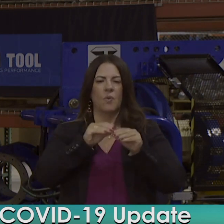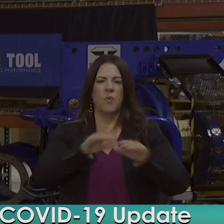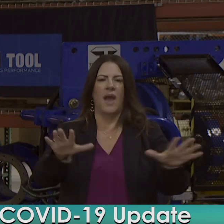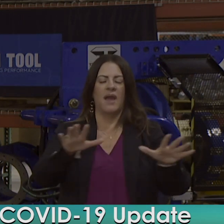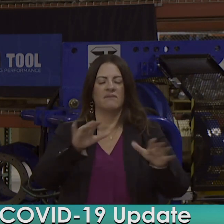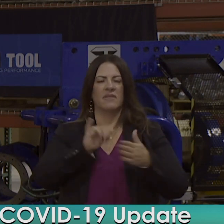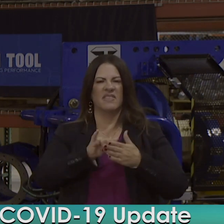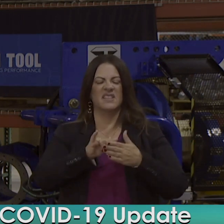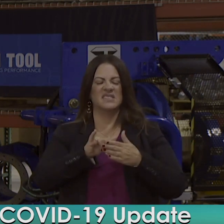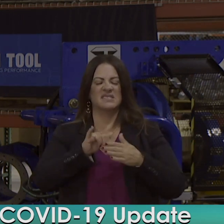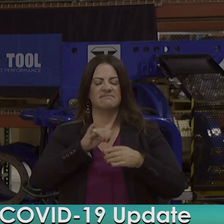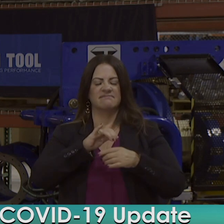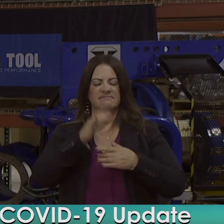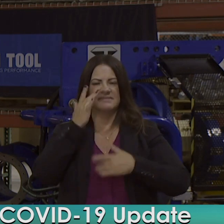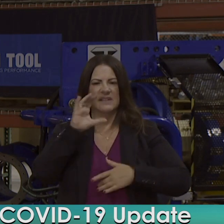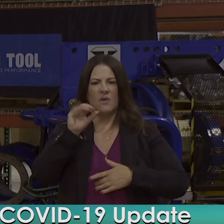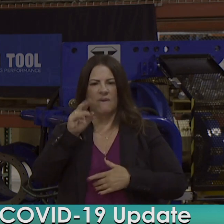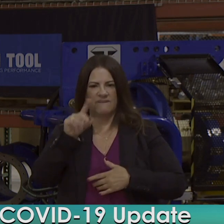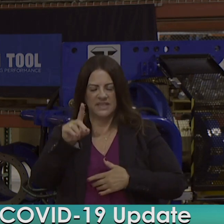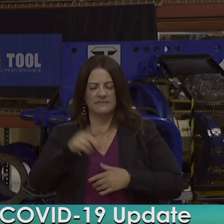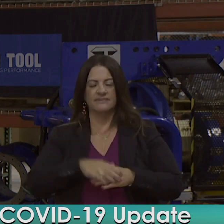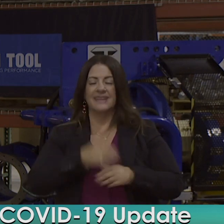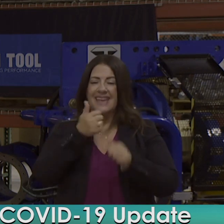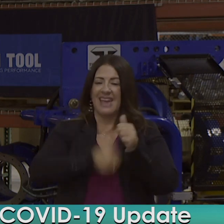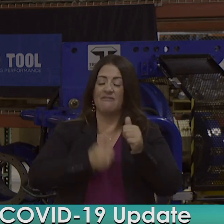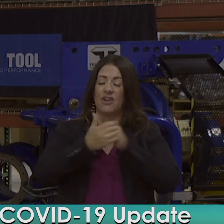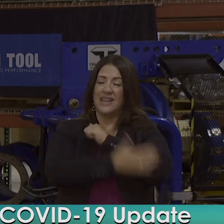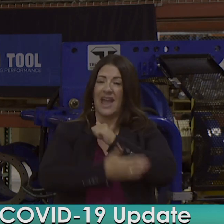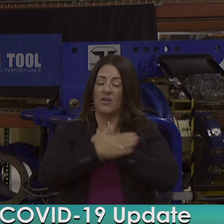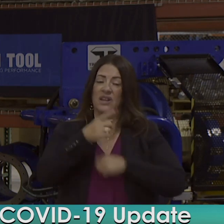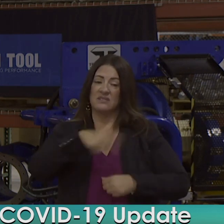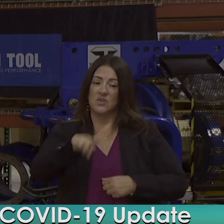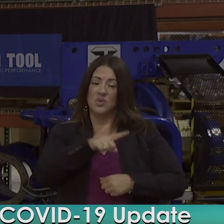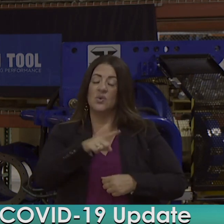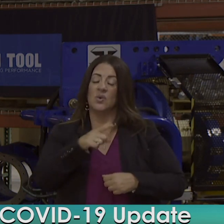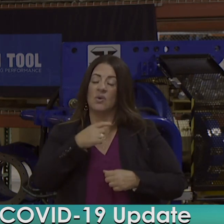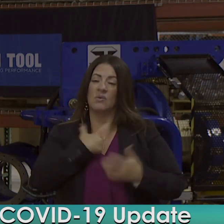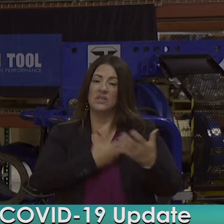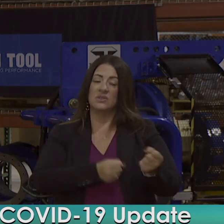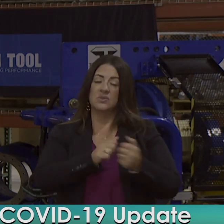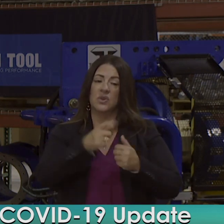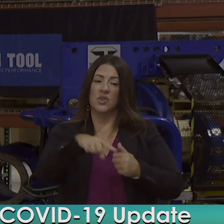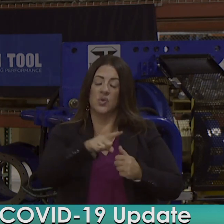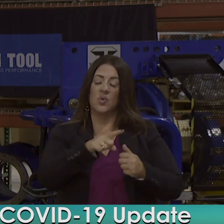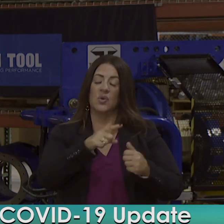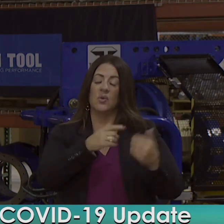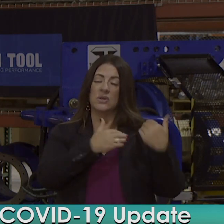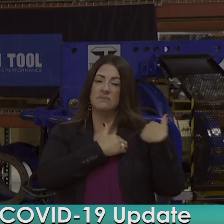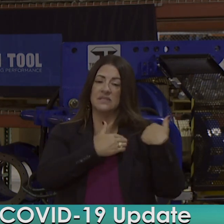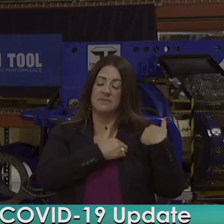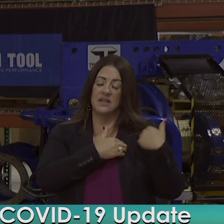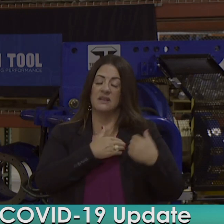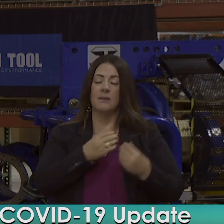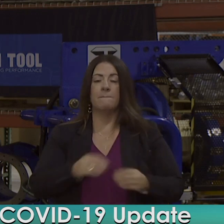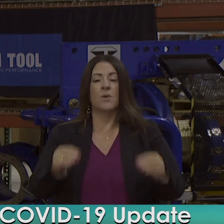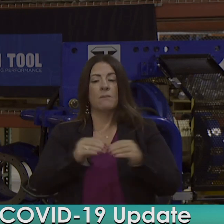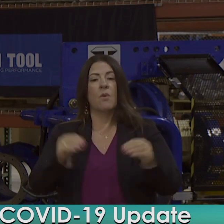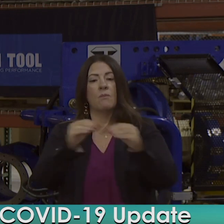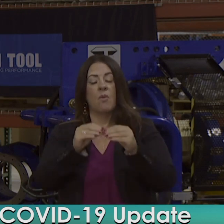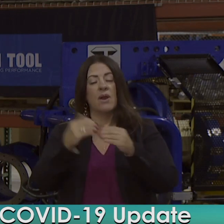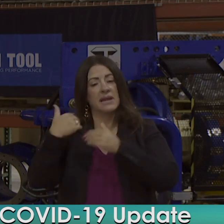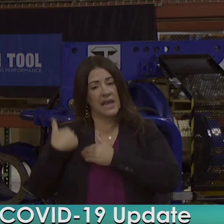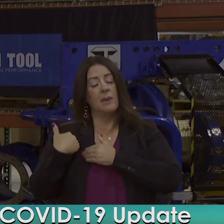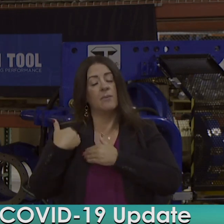pandemic. Each county in the state of California is entrusted with deep responsibility and now more and more